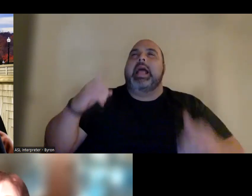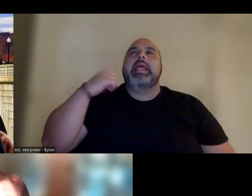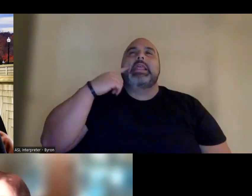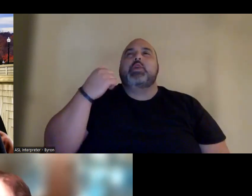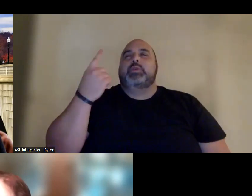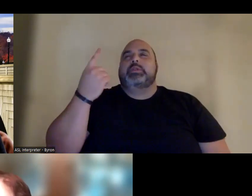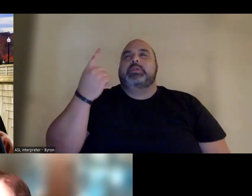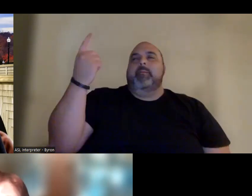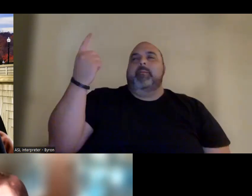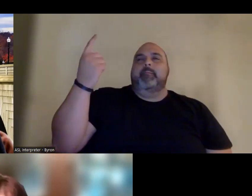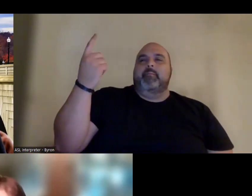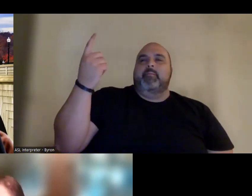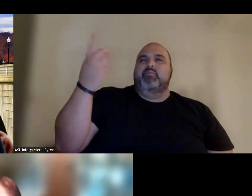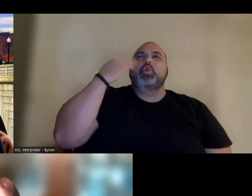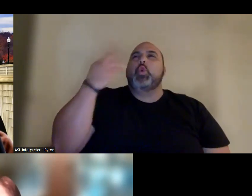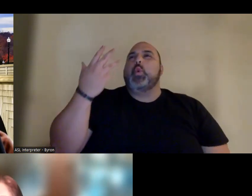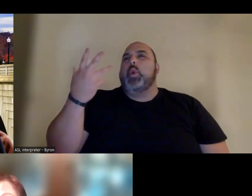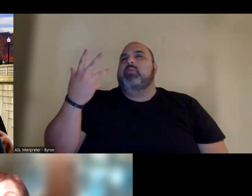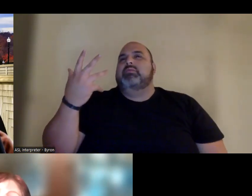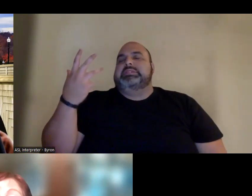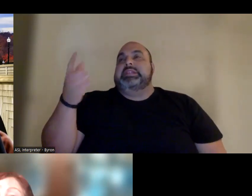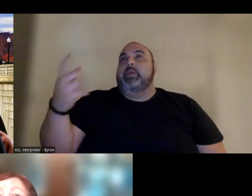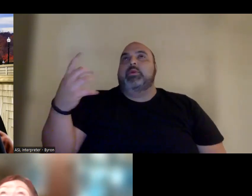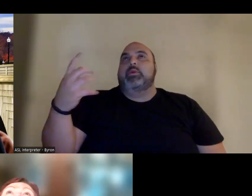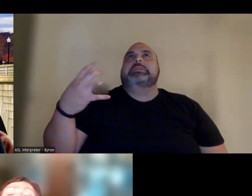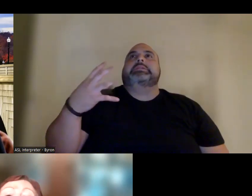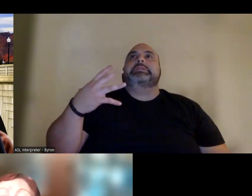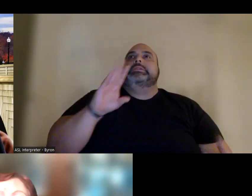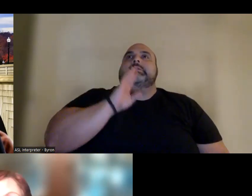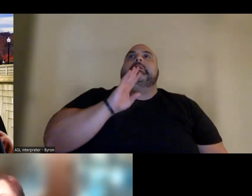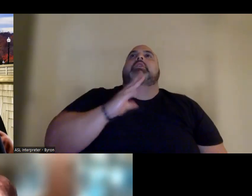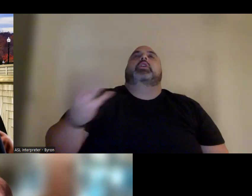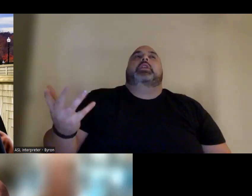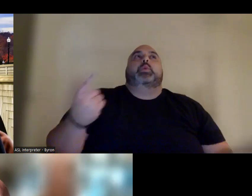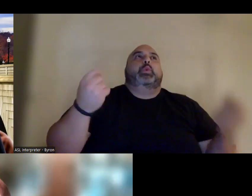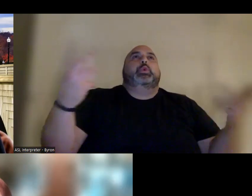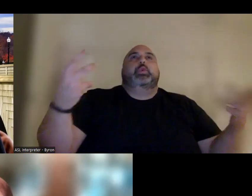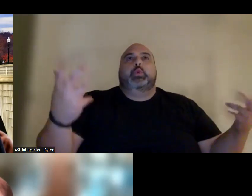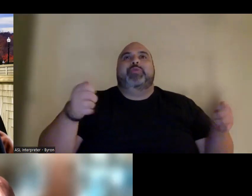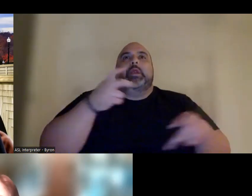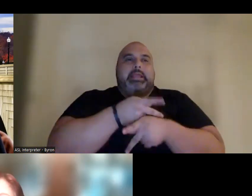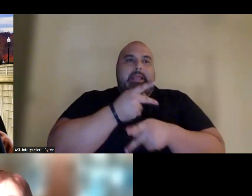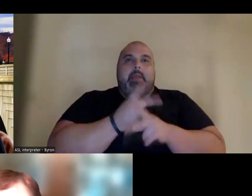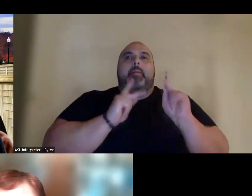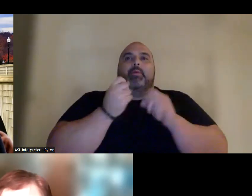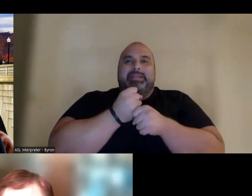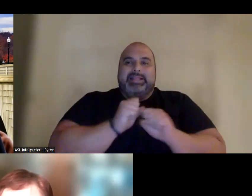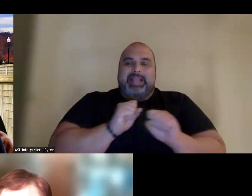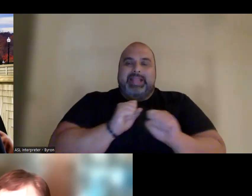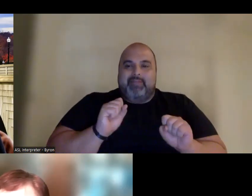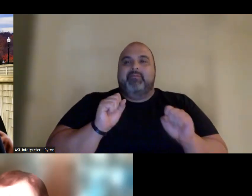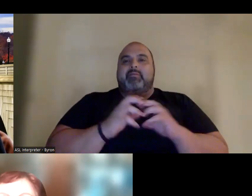some, you know, kind of pulling their hair out, you know, as well of saying, you know, what do we do? We're trying to keep people safe. And